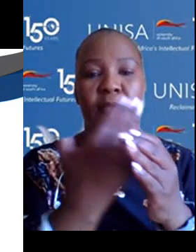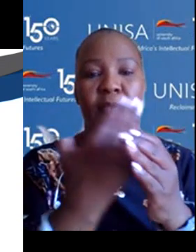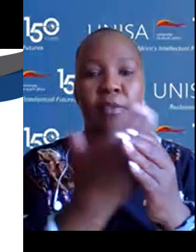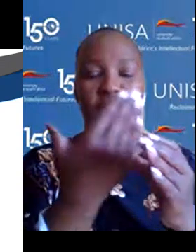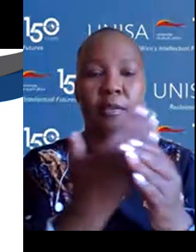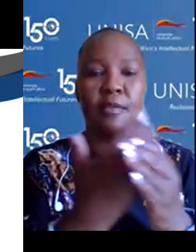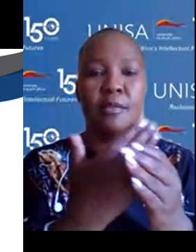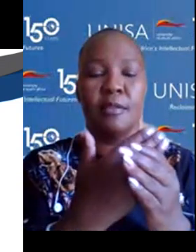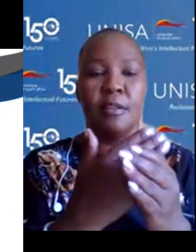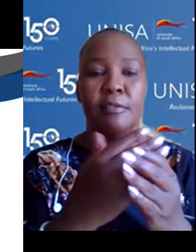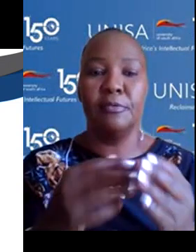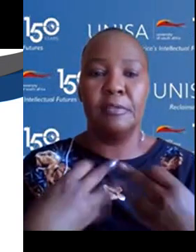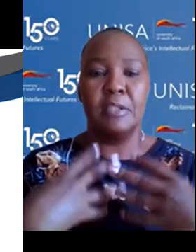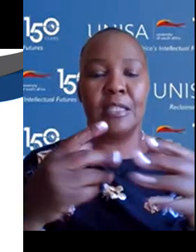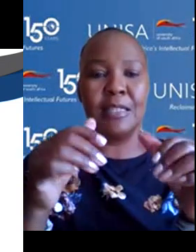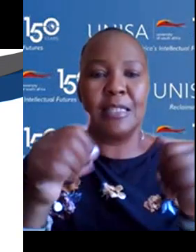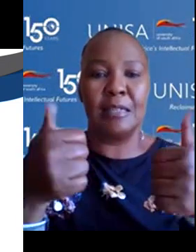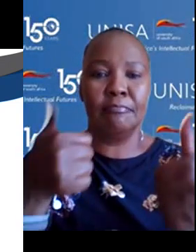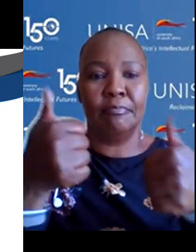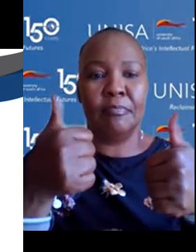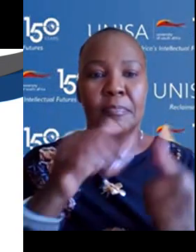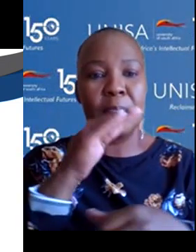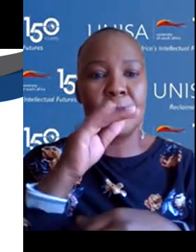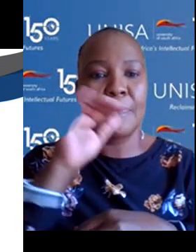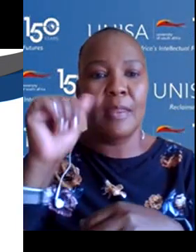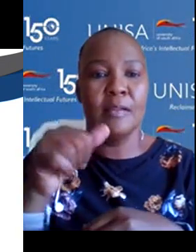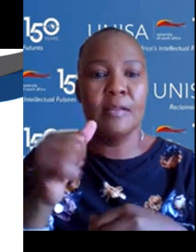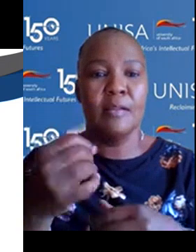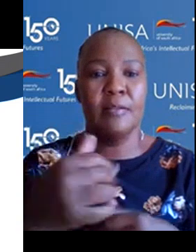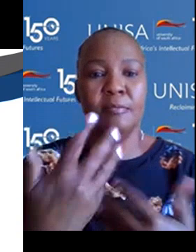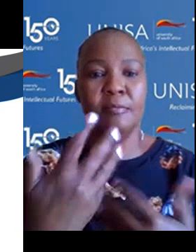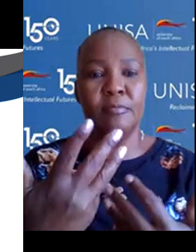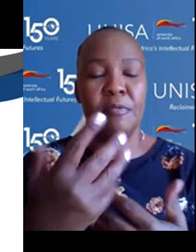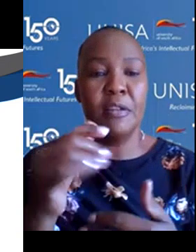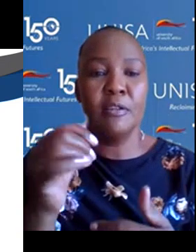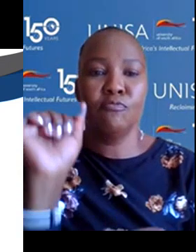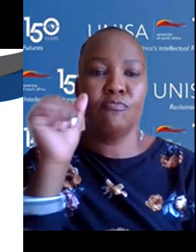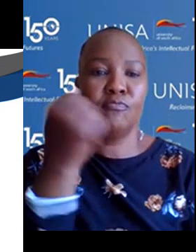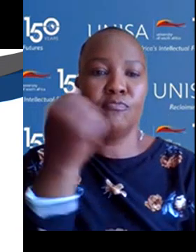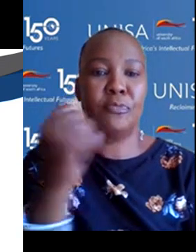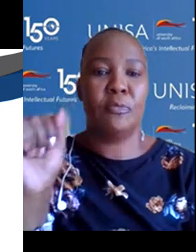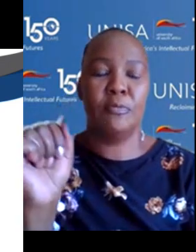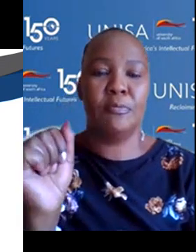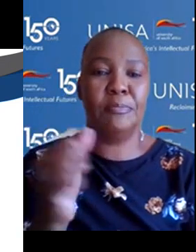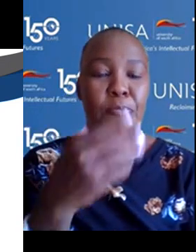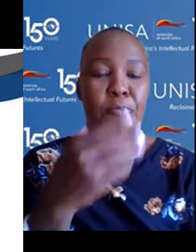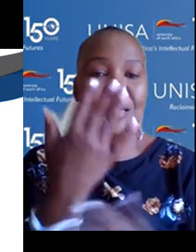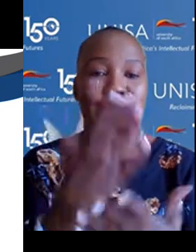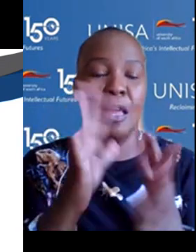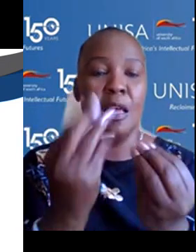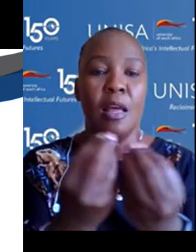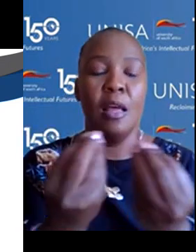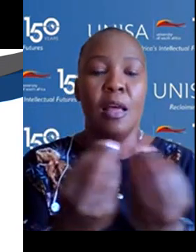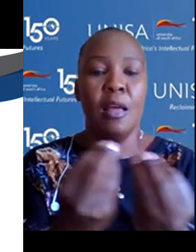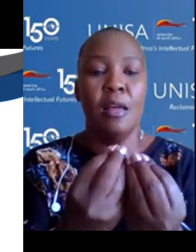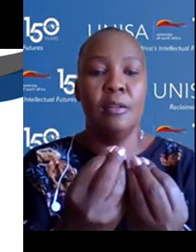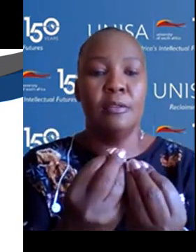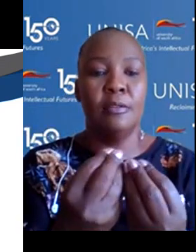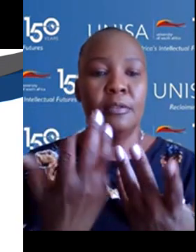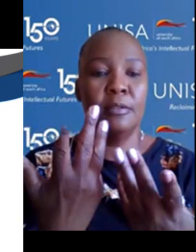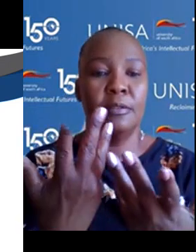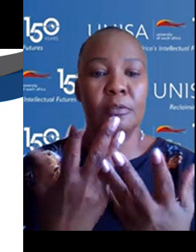give us a thumbs up, that means yes. If you give us a no, if you don't know something, you can give us a